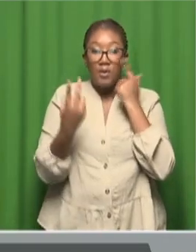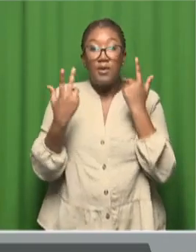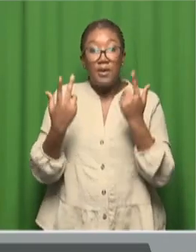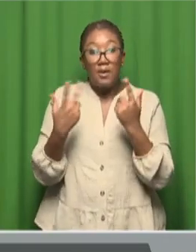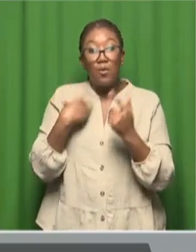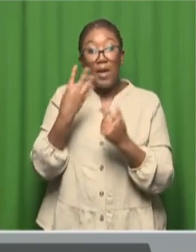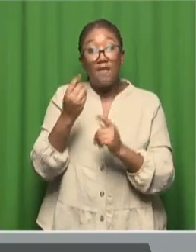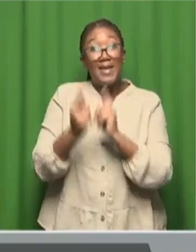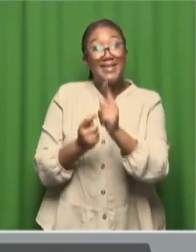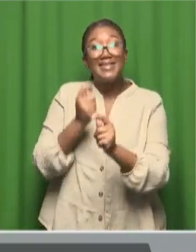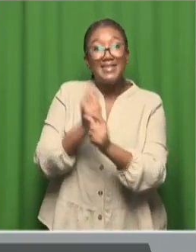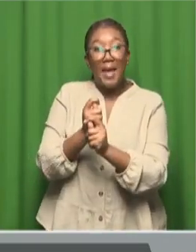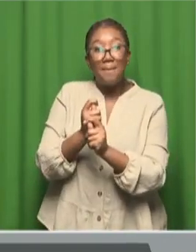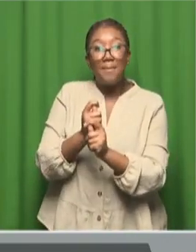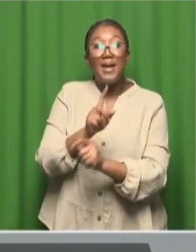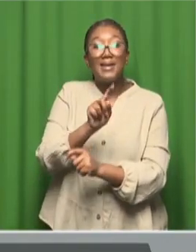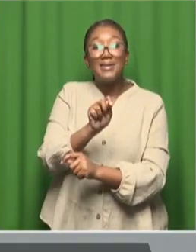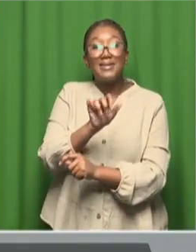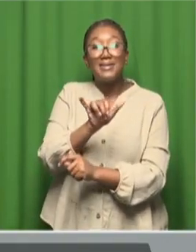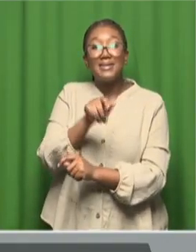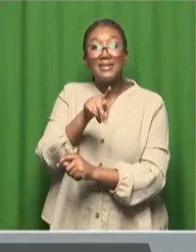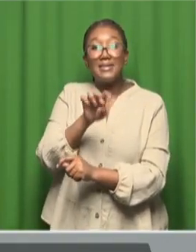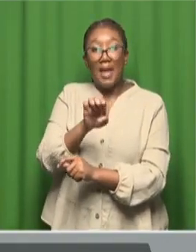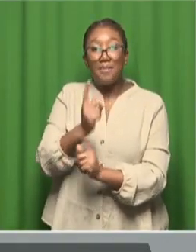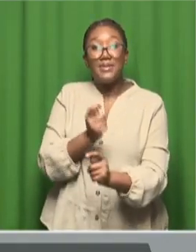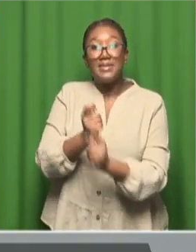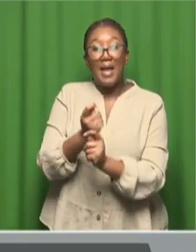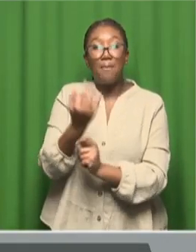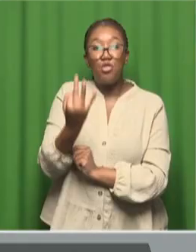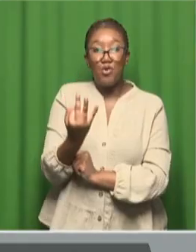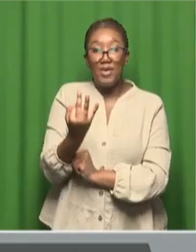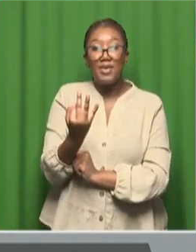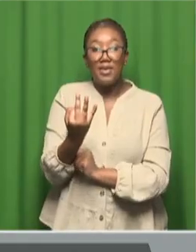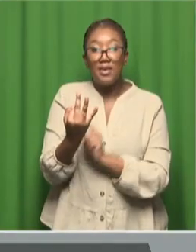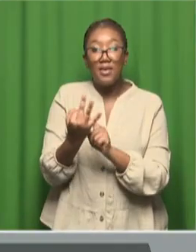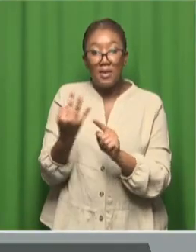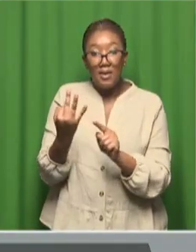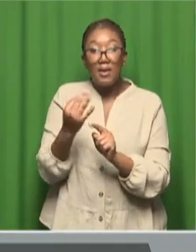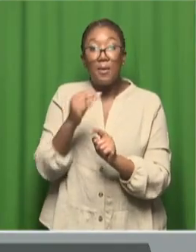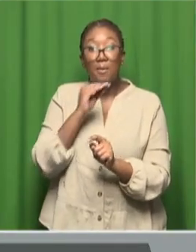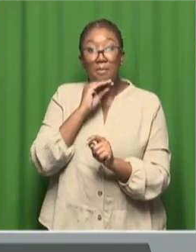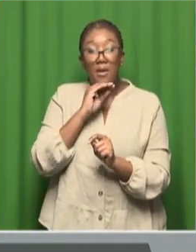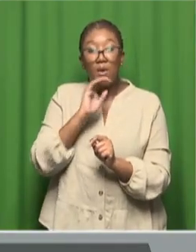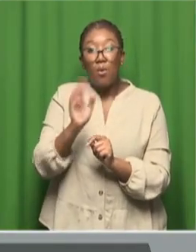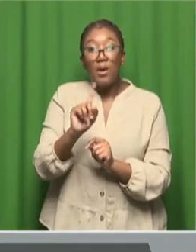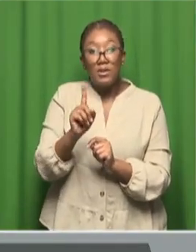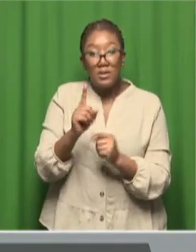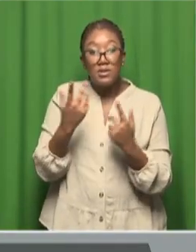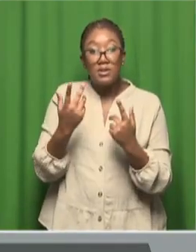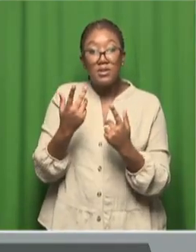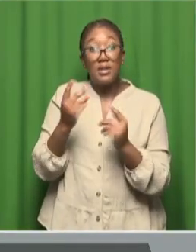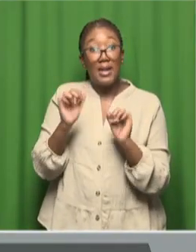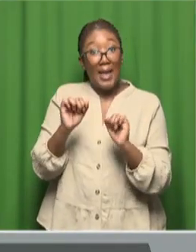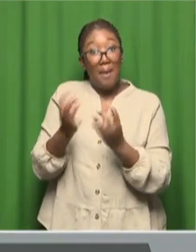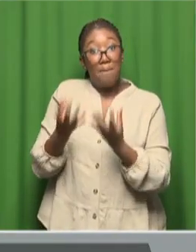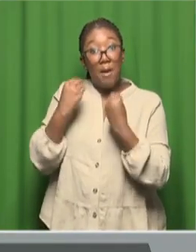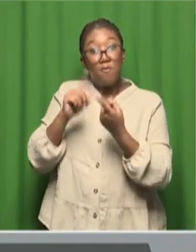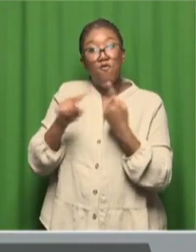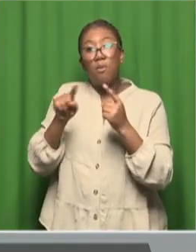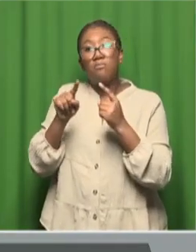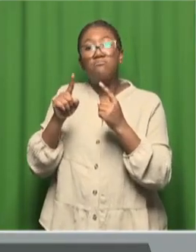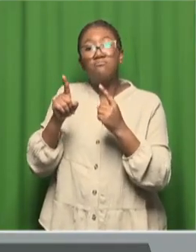viewers. So type 3 is related to a whole host of other conditions that may predispose you to diabetes, and type 4 we've mentioned